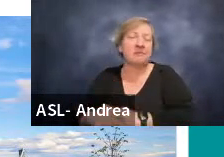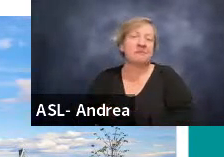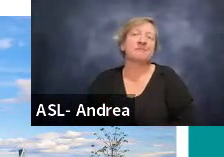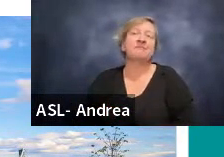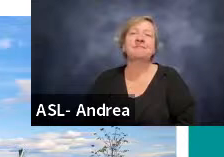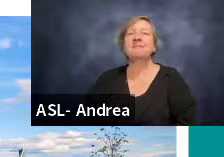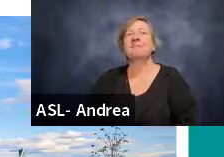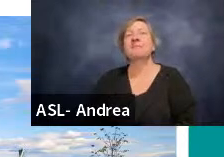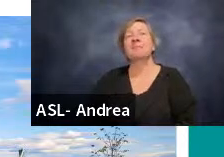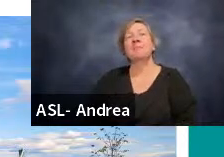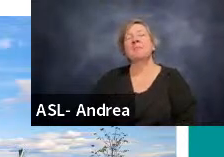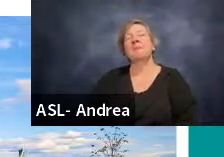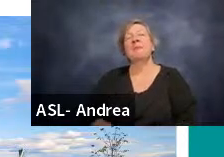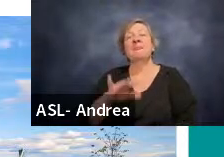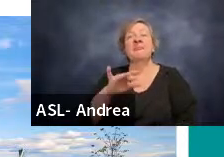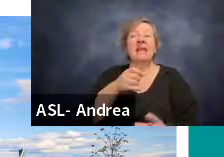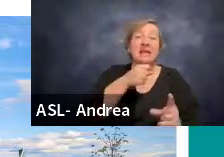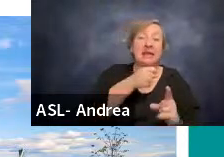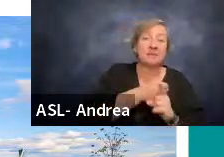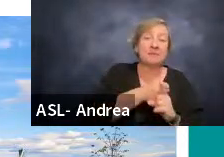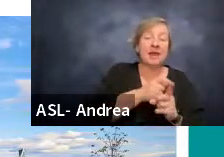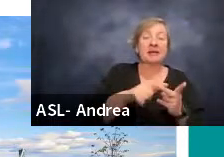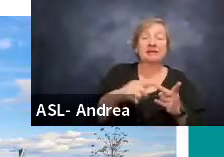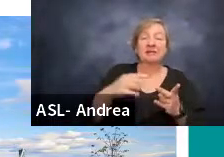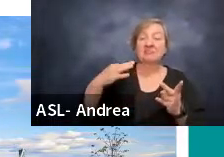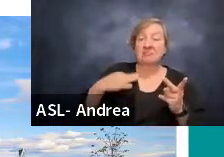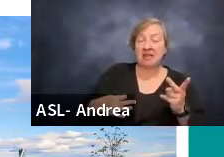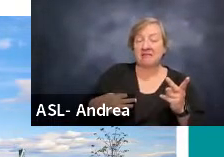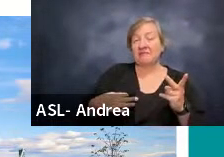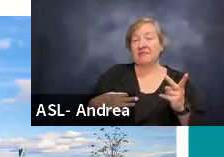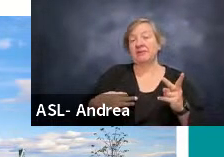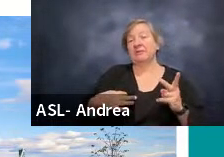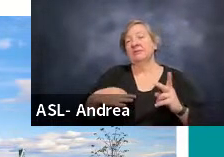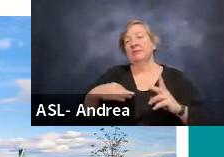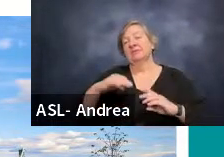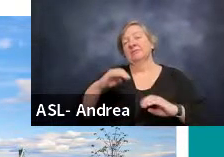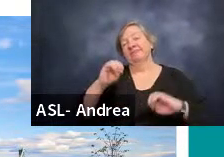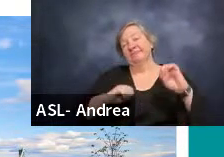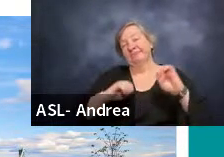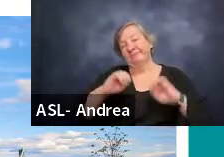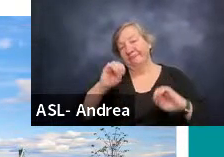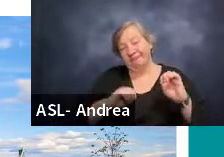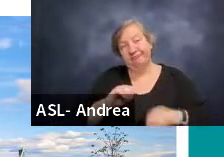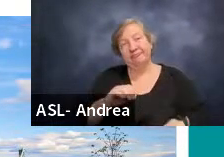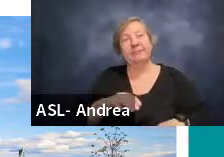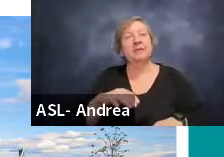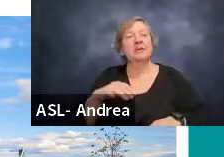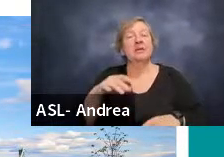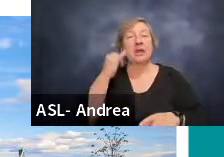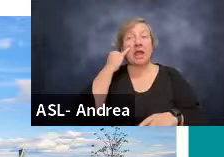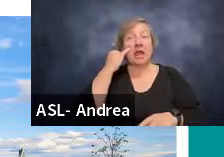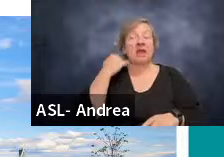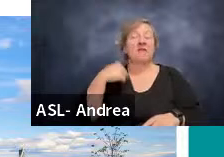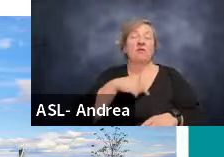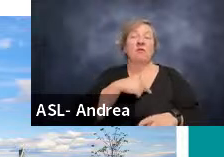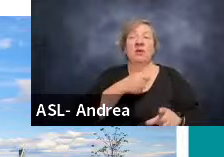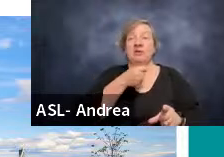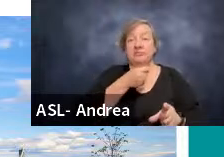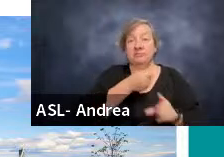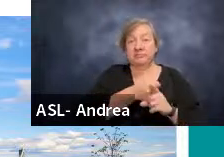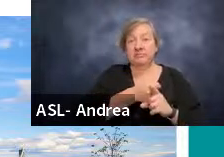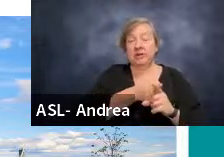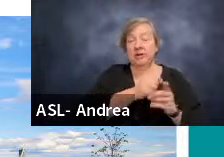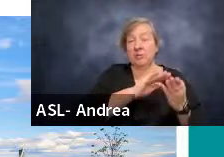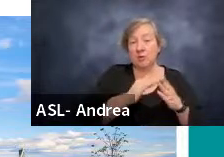That's kind of the impact and benefit analysis. In cases where we have impacts to the community or the